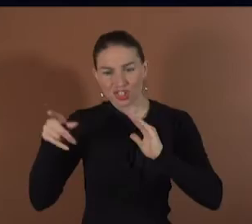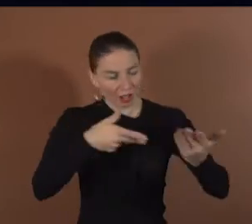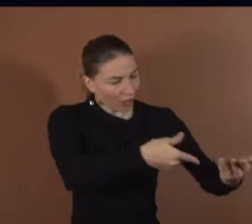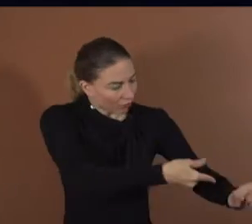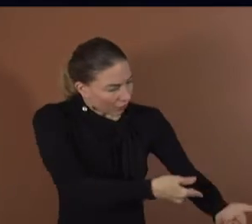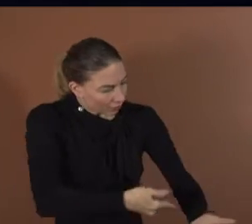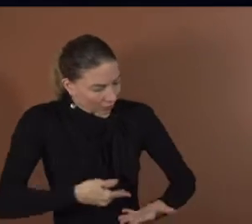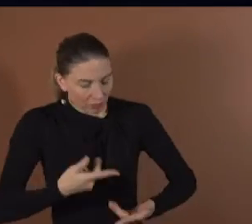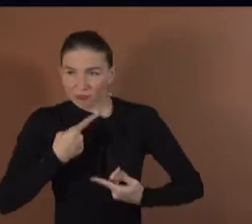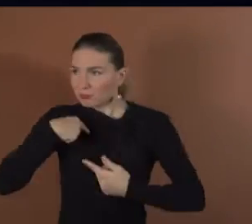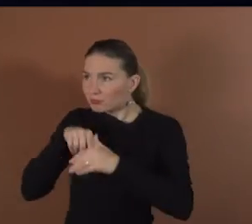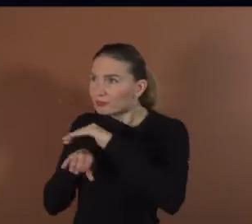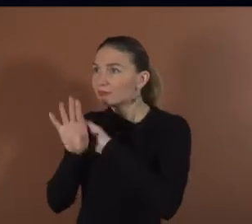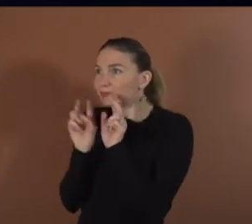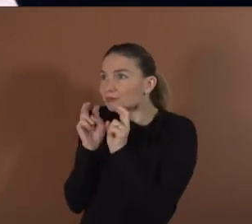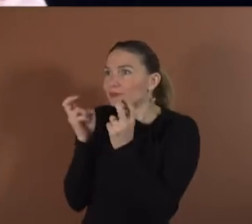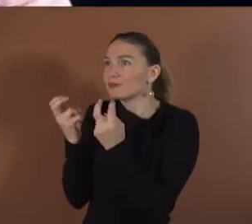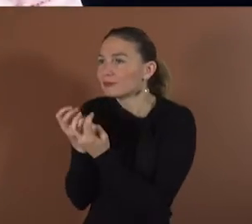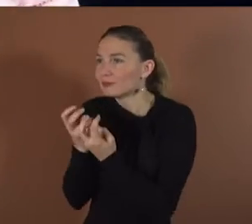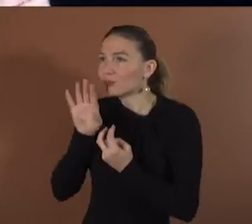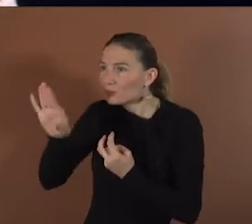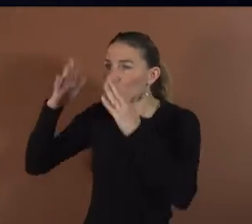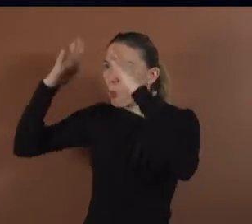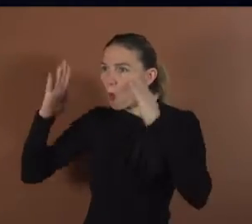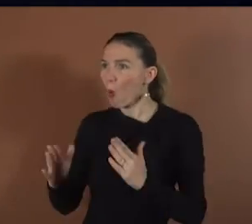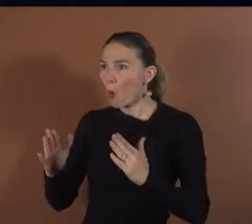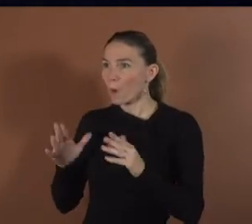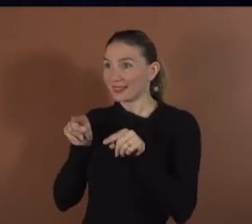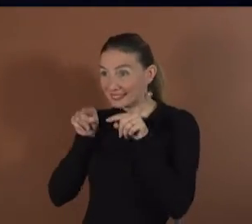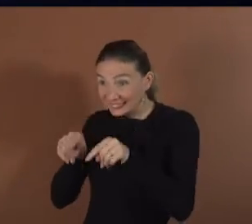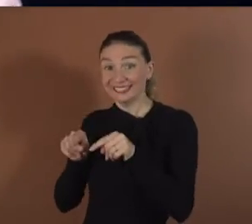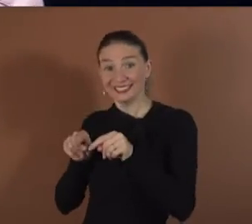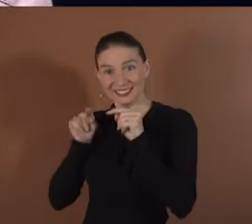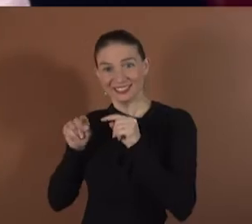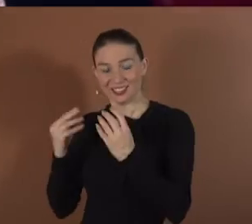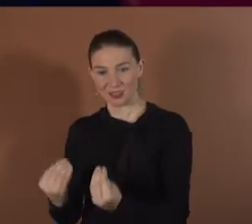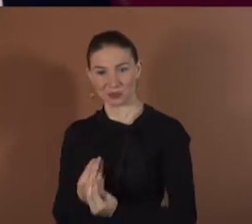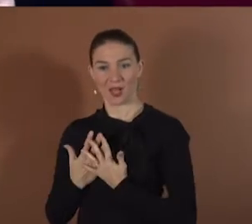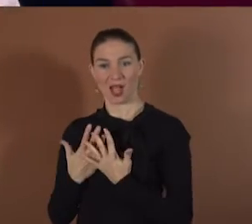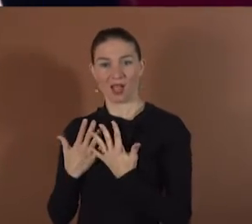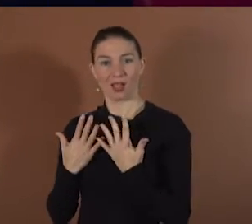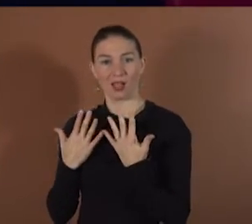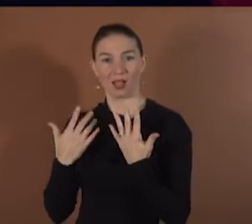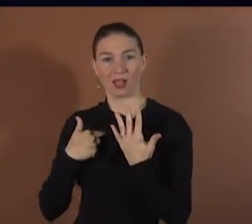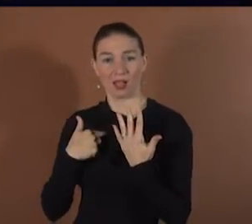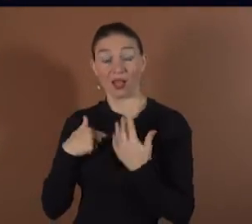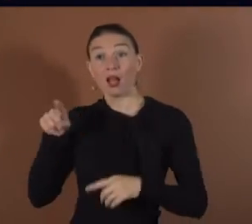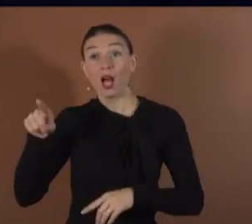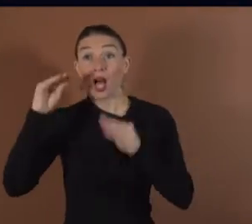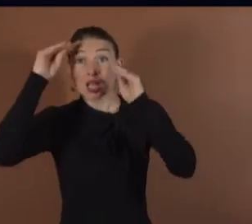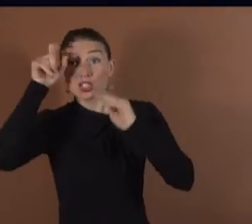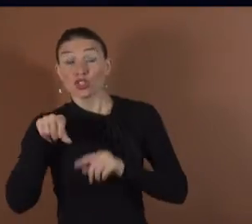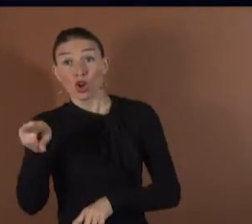in fact, so inspiring, because that could have led her to go to prison. And what she was telling